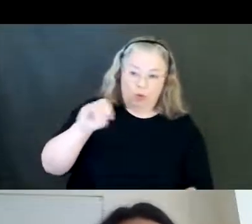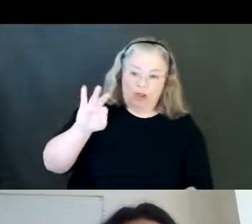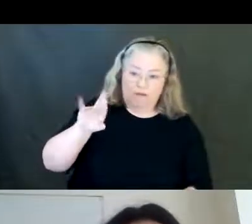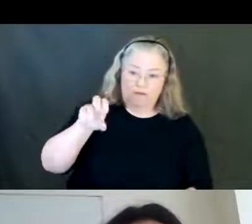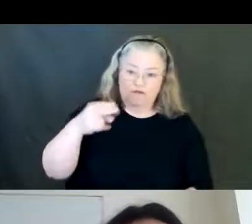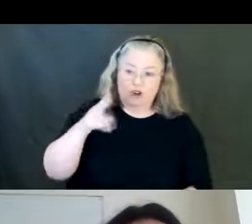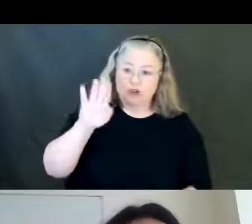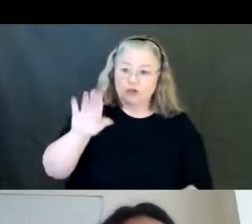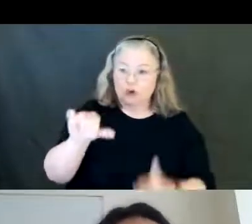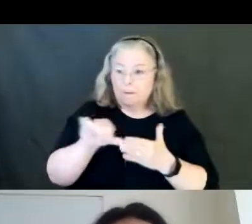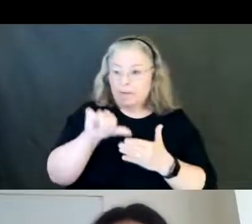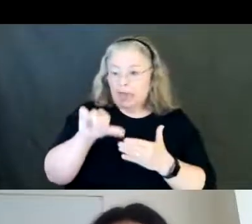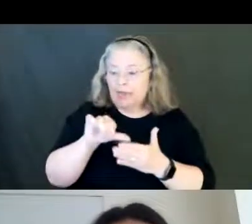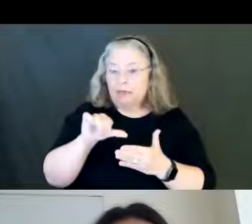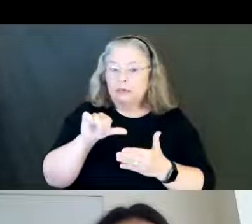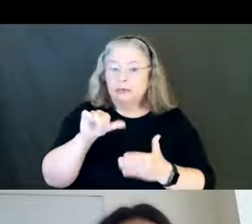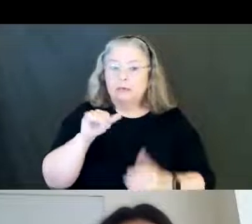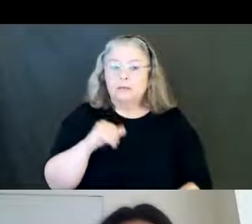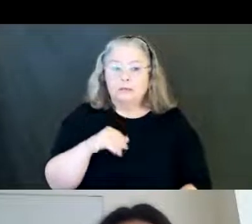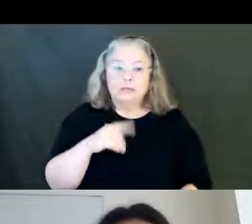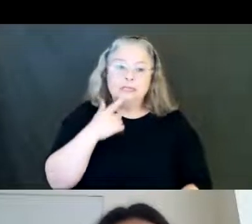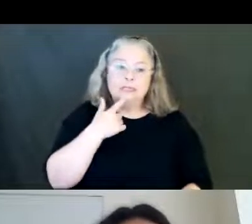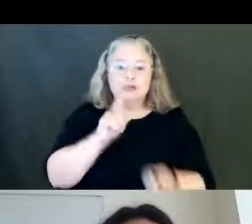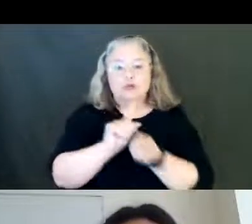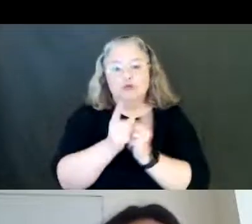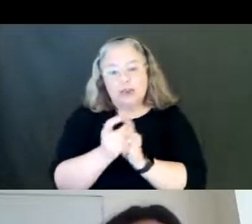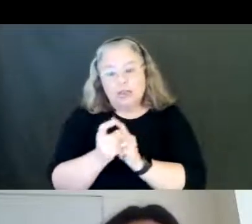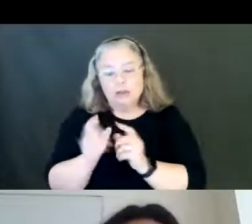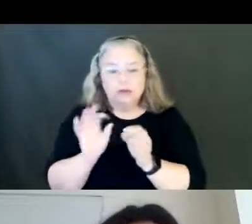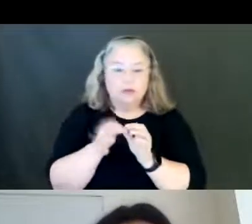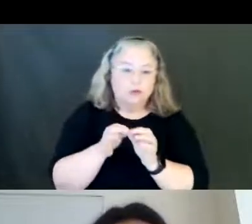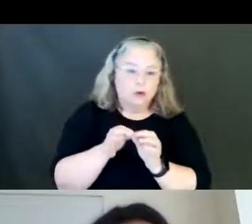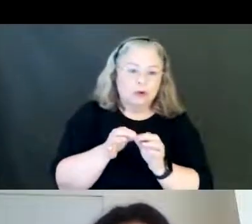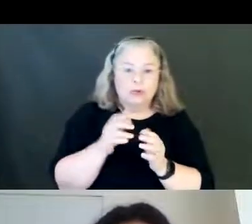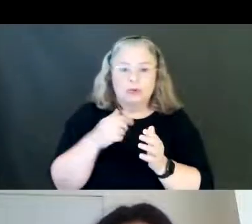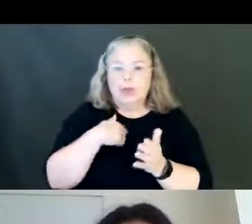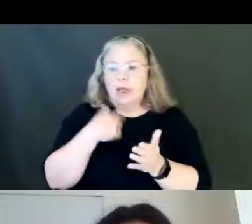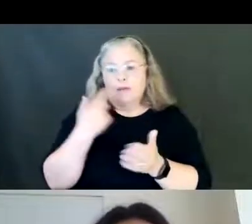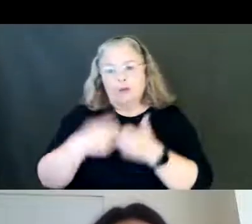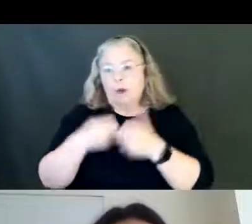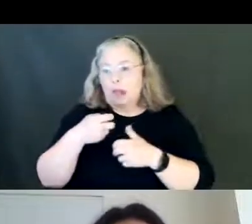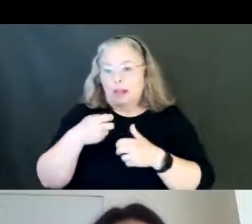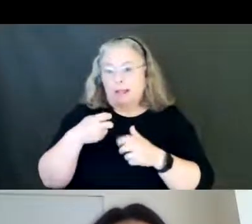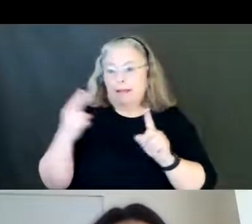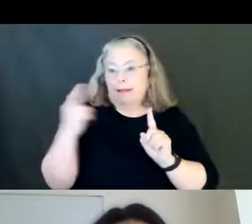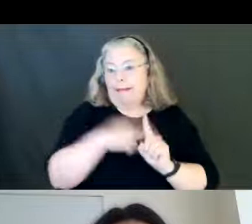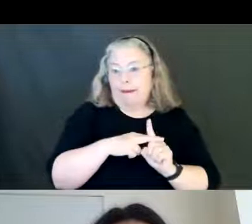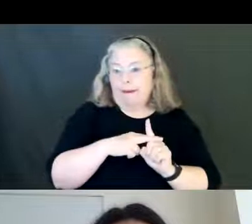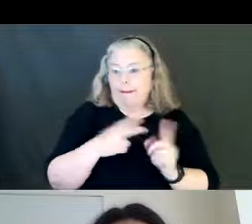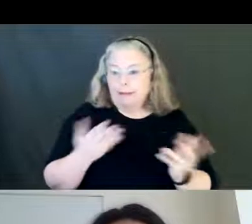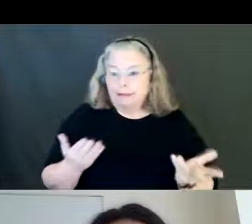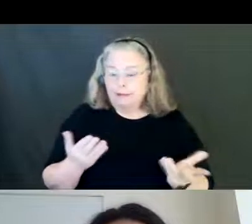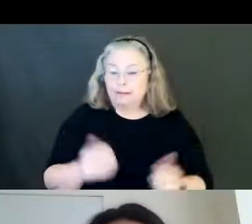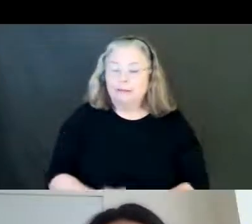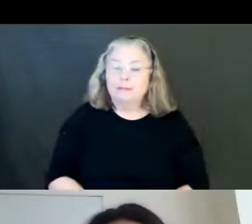So in additional items being translation, interpretation, having trouble even accessing, logging in.